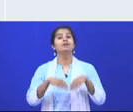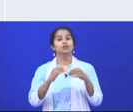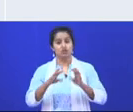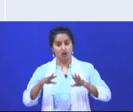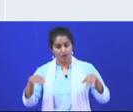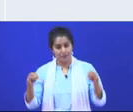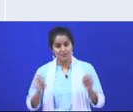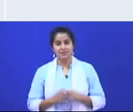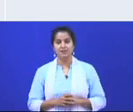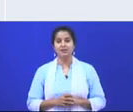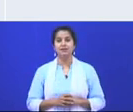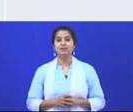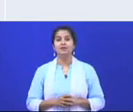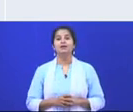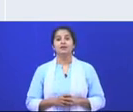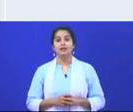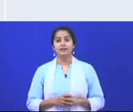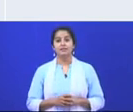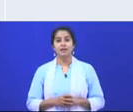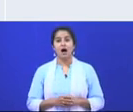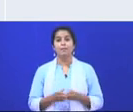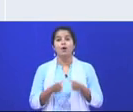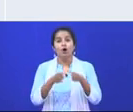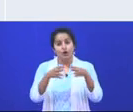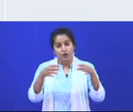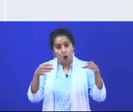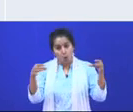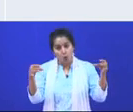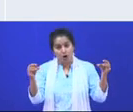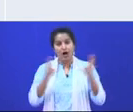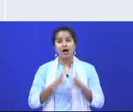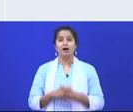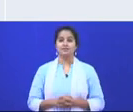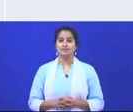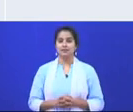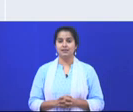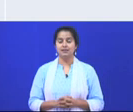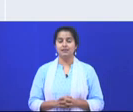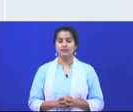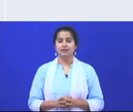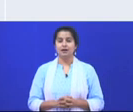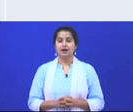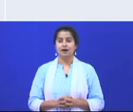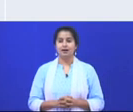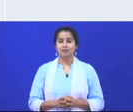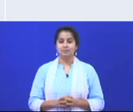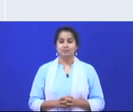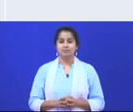Nadyam, jalam asti. Nadyam, nauka asti.